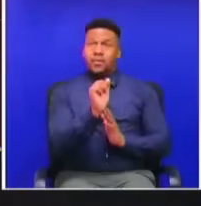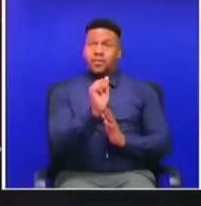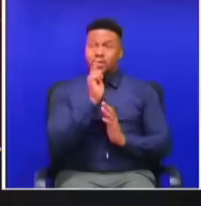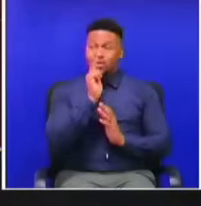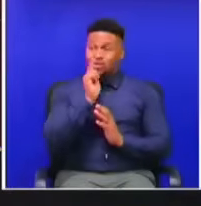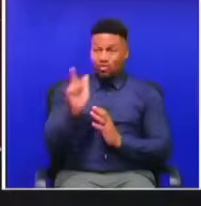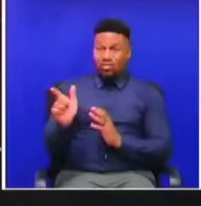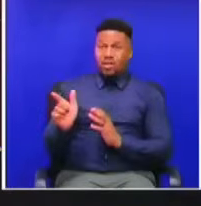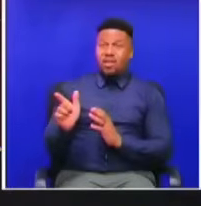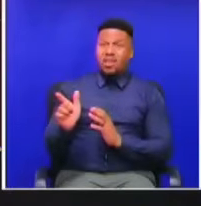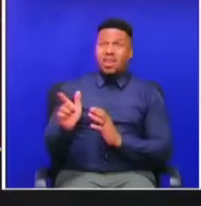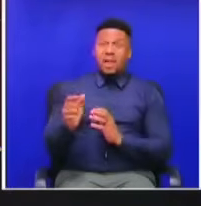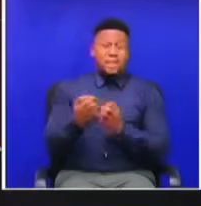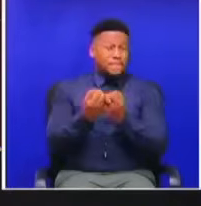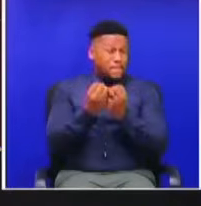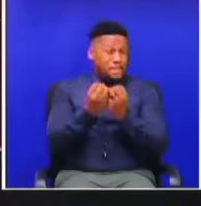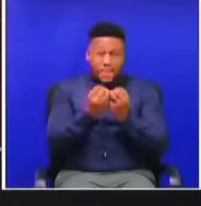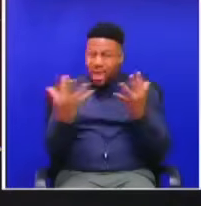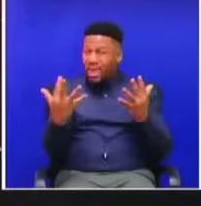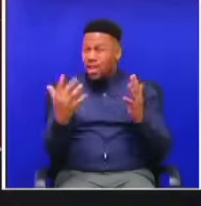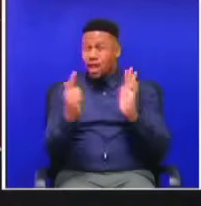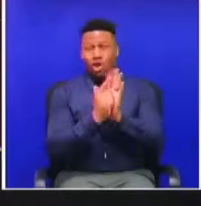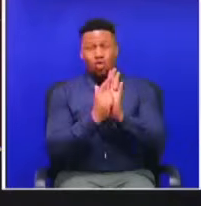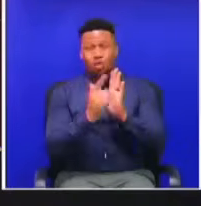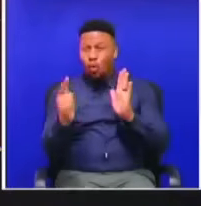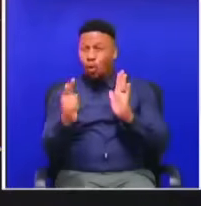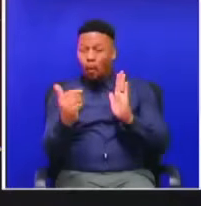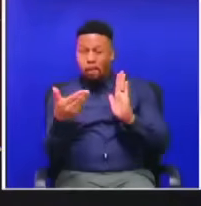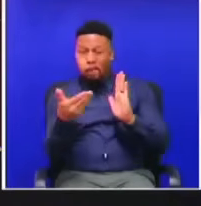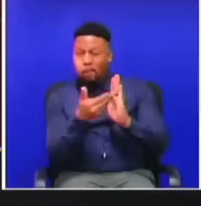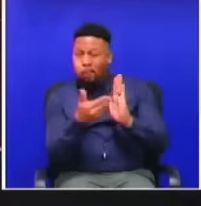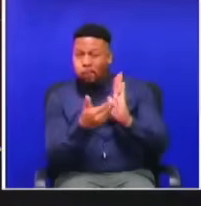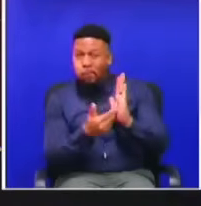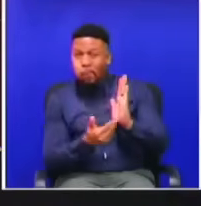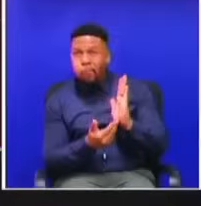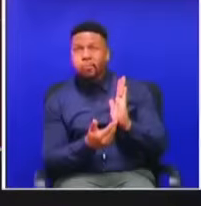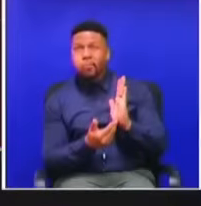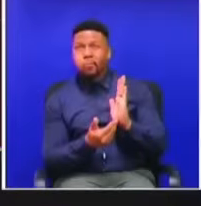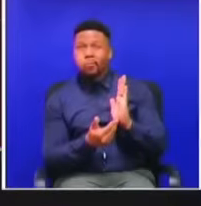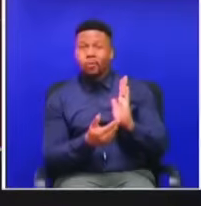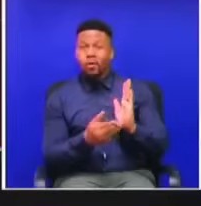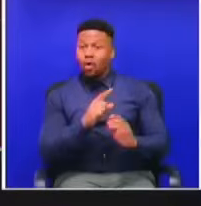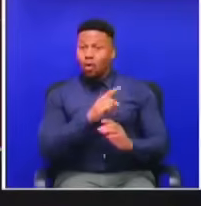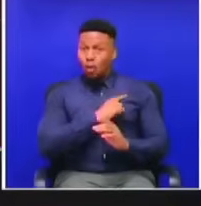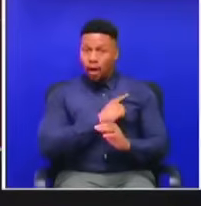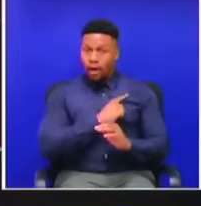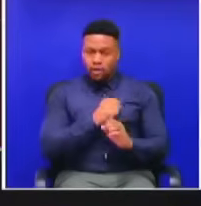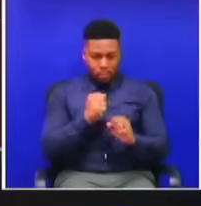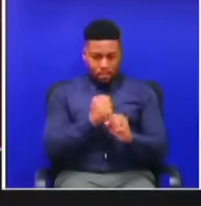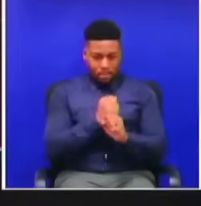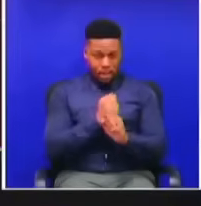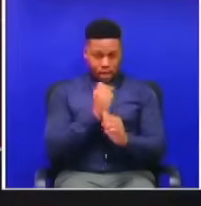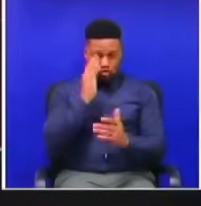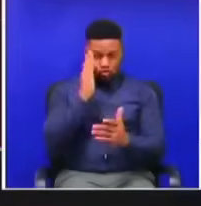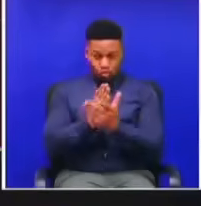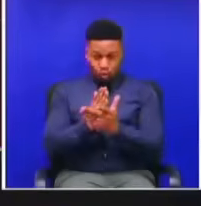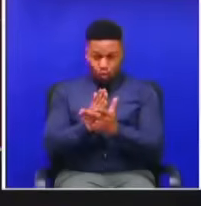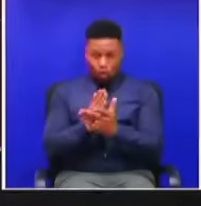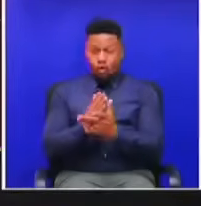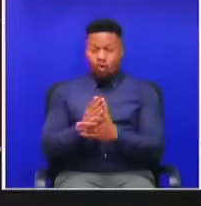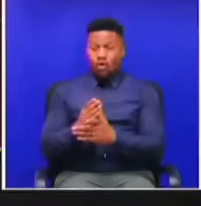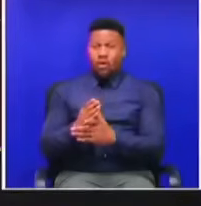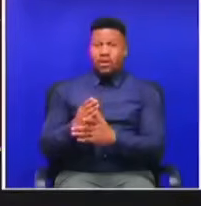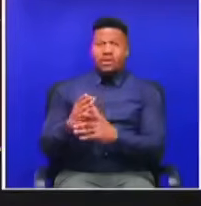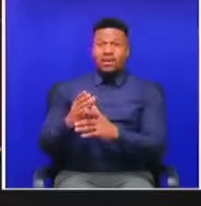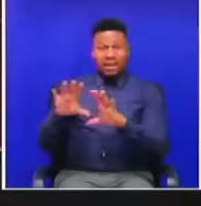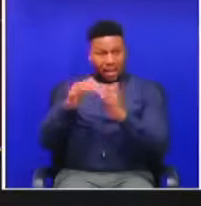governed by so many laws that keep them straight on the narrow path, that